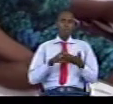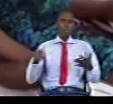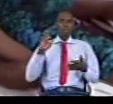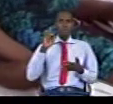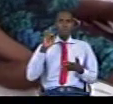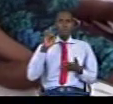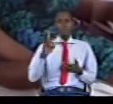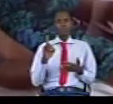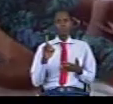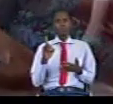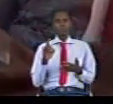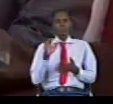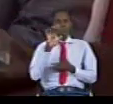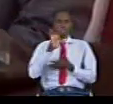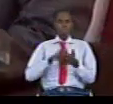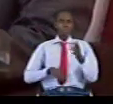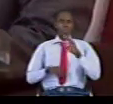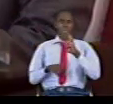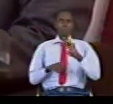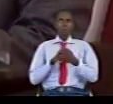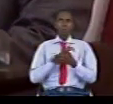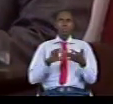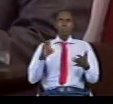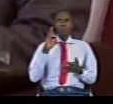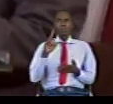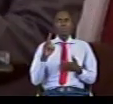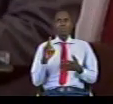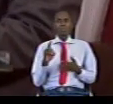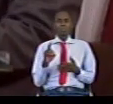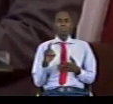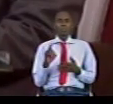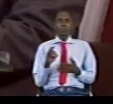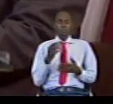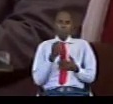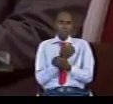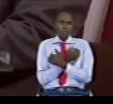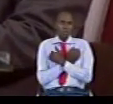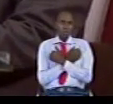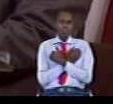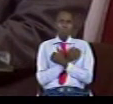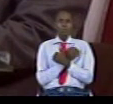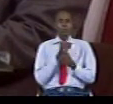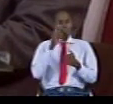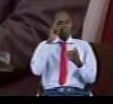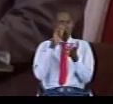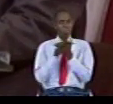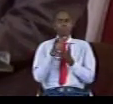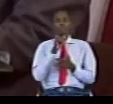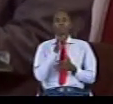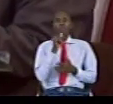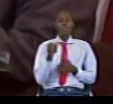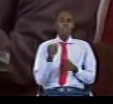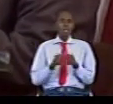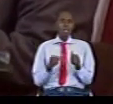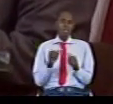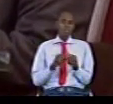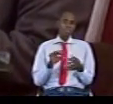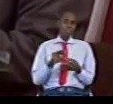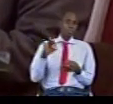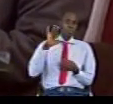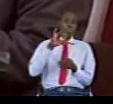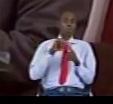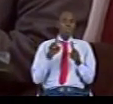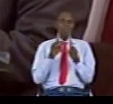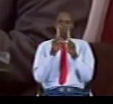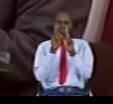1. Chapter 4, verse 1. Beloved, believe not every spirit, but try the